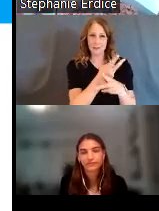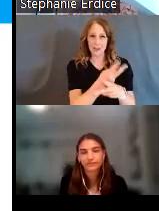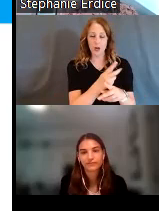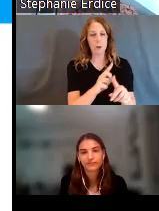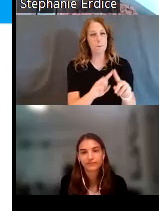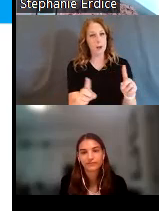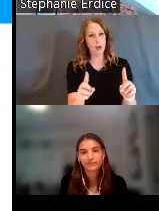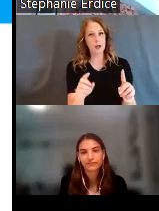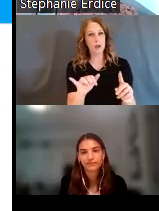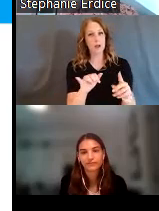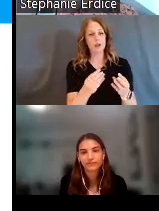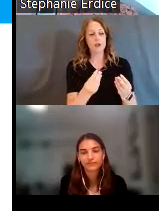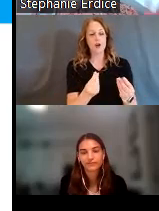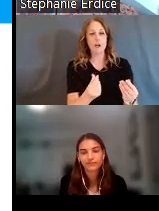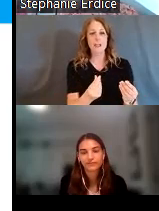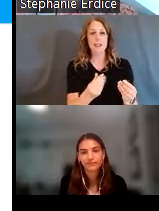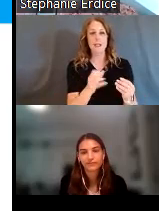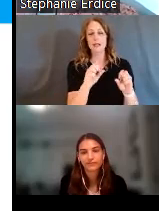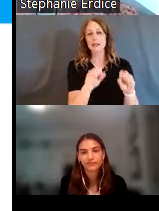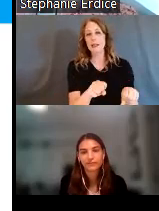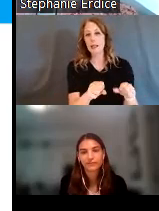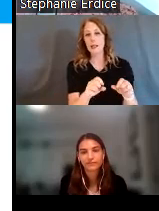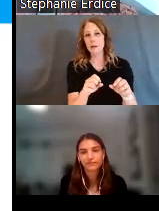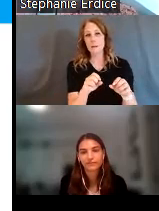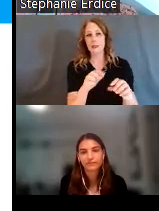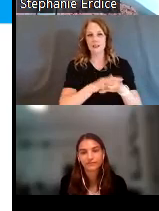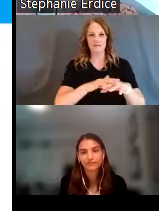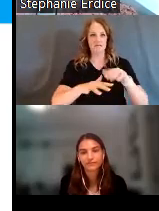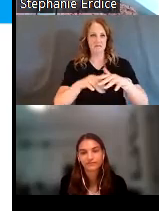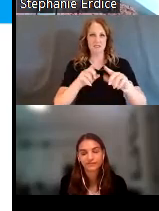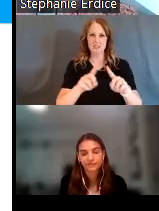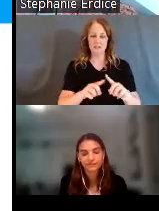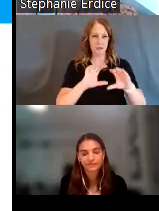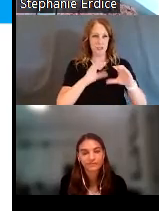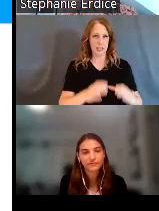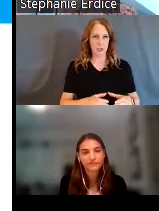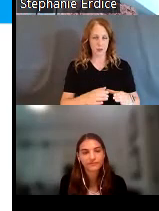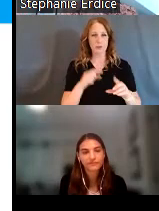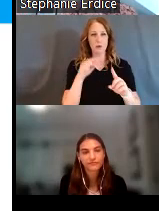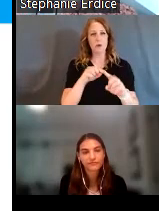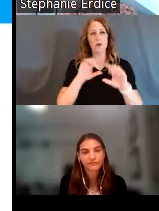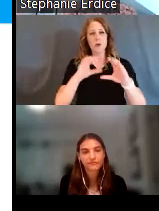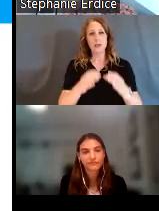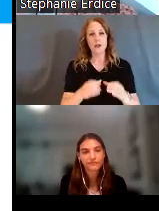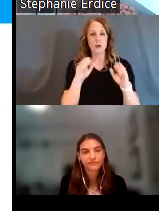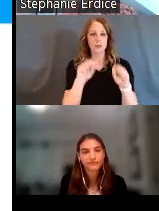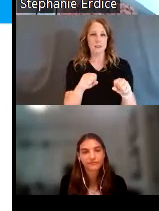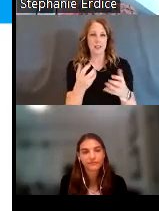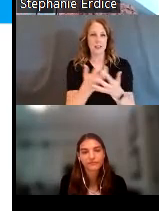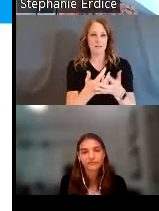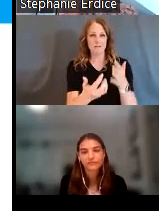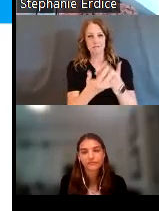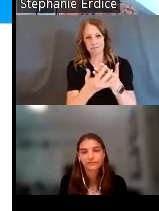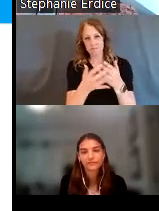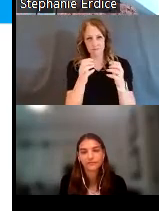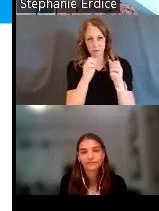but gardening is one of those ones that can cross several of these categories. So these categories kind of intertwine with each other as well.